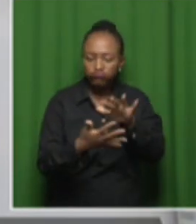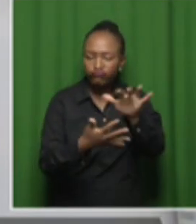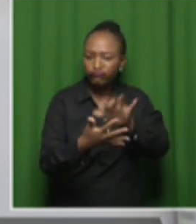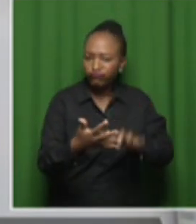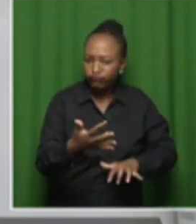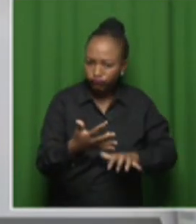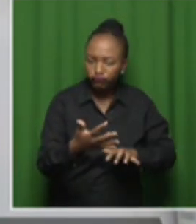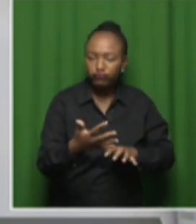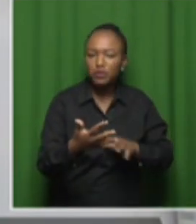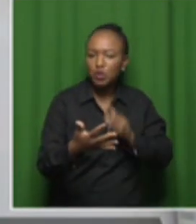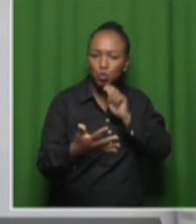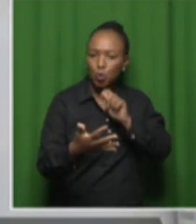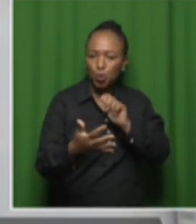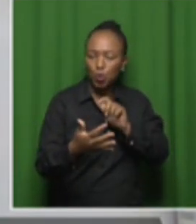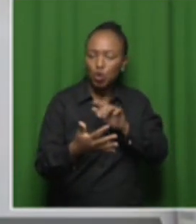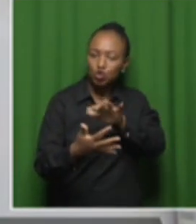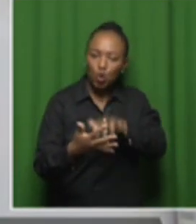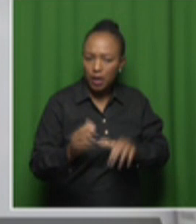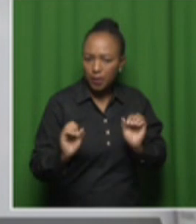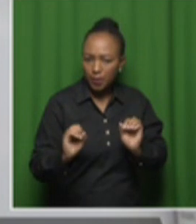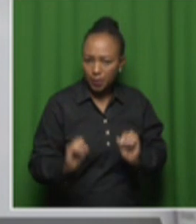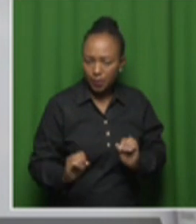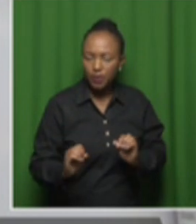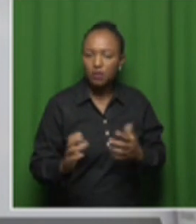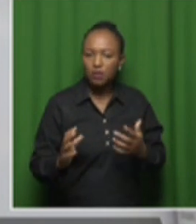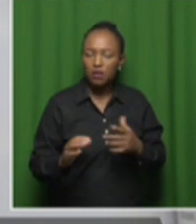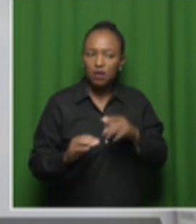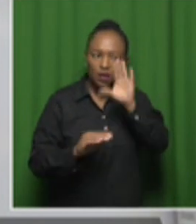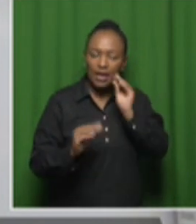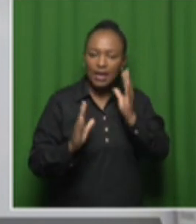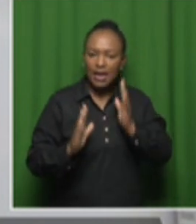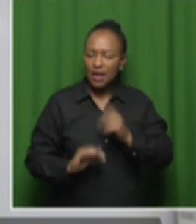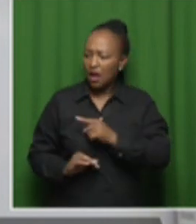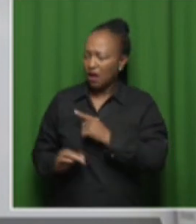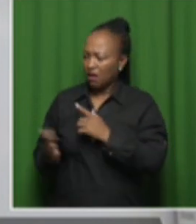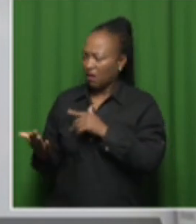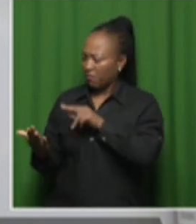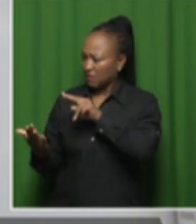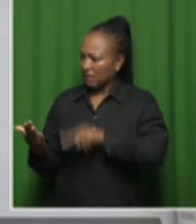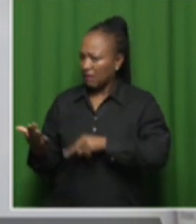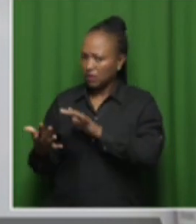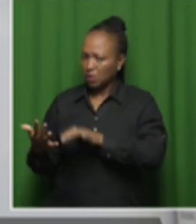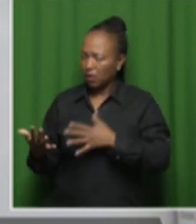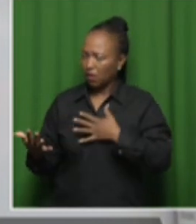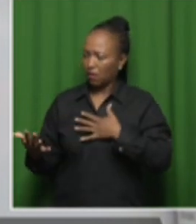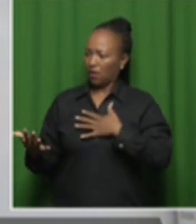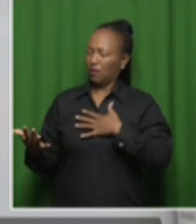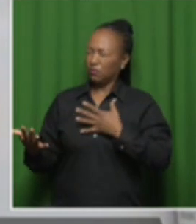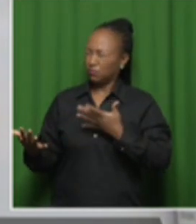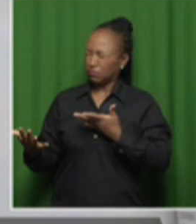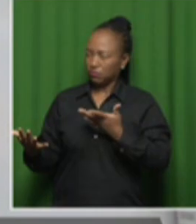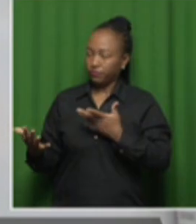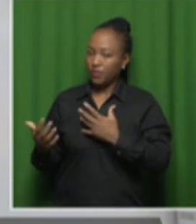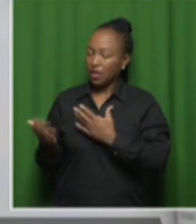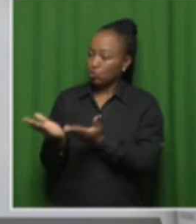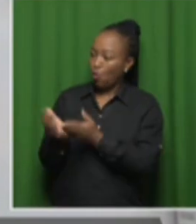it feels like it's, for learners, it feels like it's something that they're not accustomed to, because it's only being done or practiced